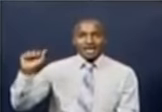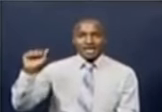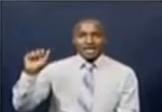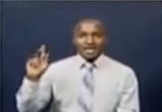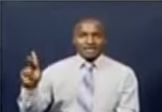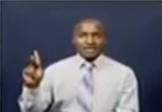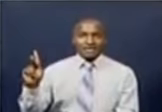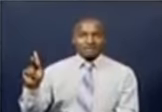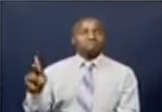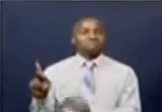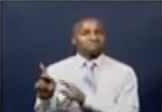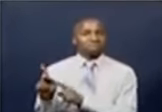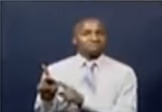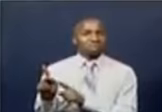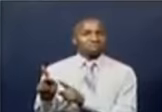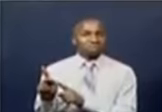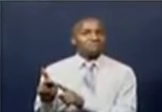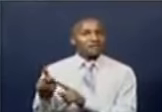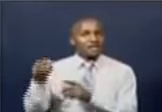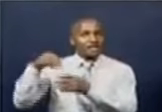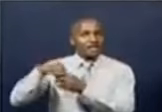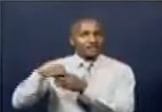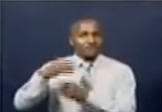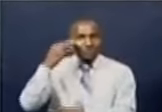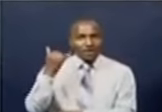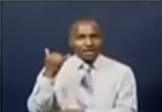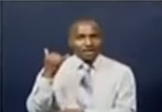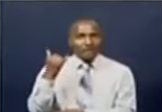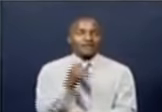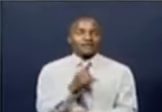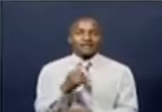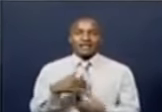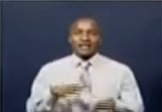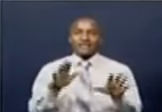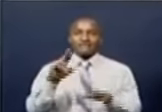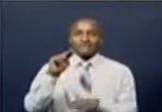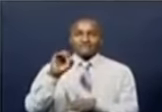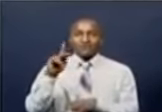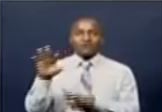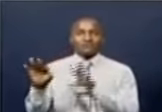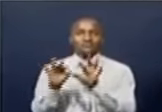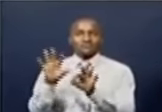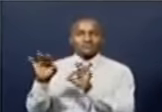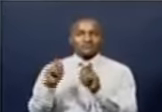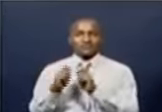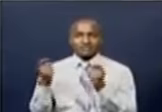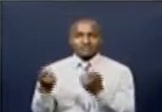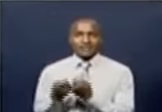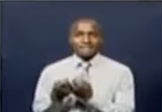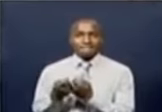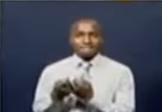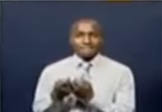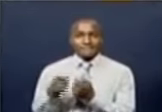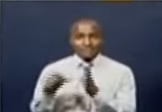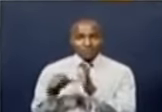we were led into this trap, more so by allowing NOC to take over the selection of the team. That's